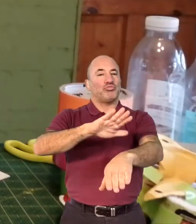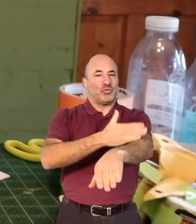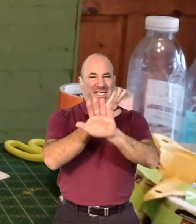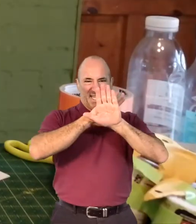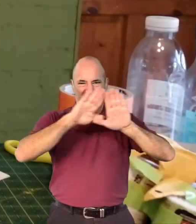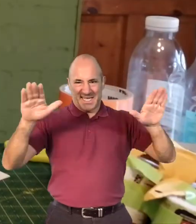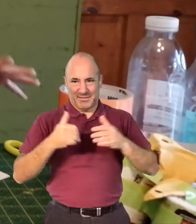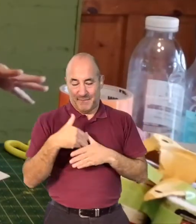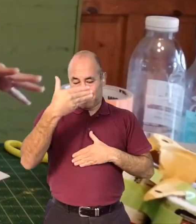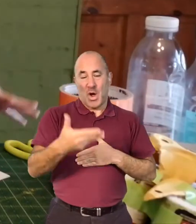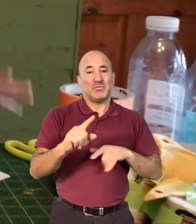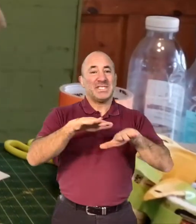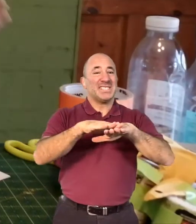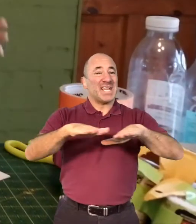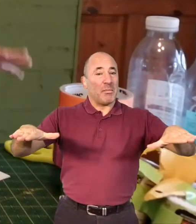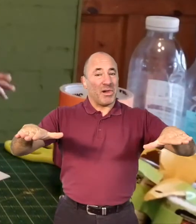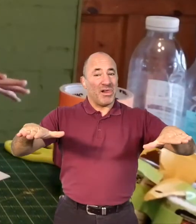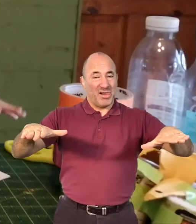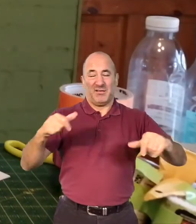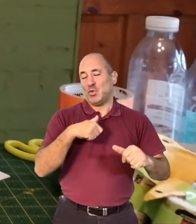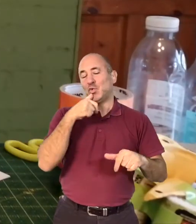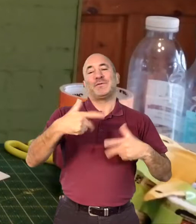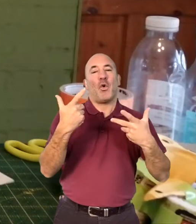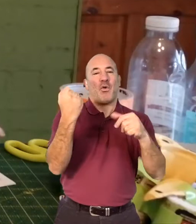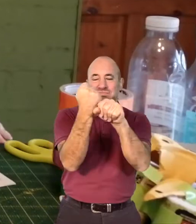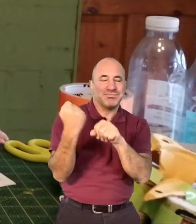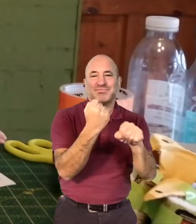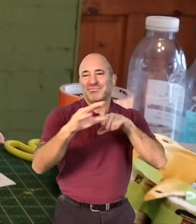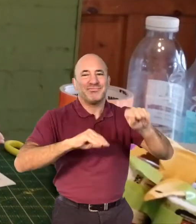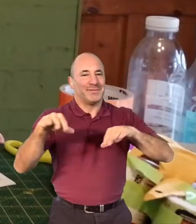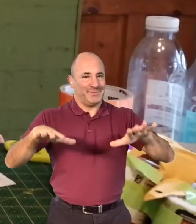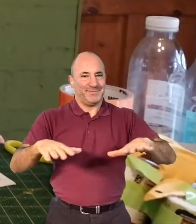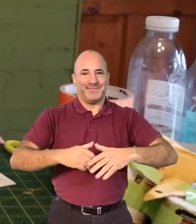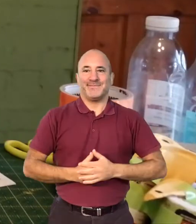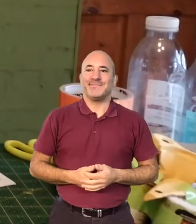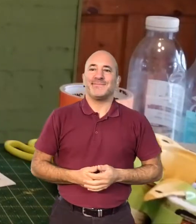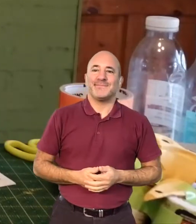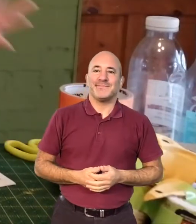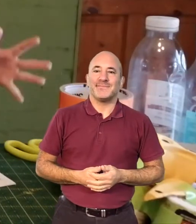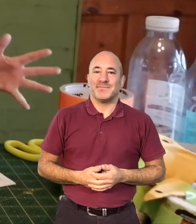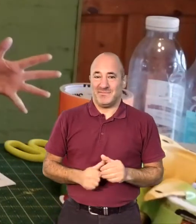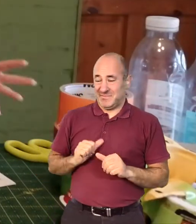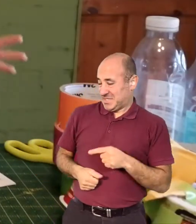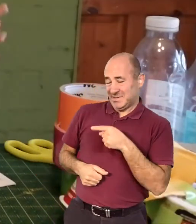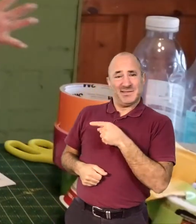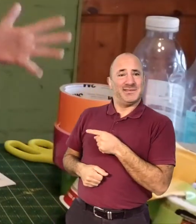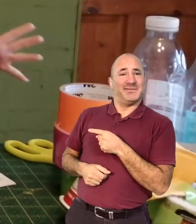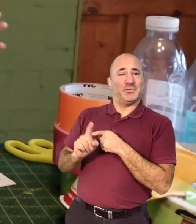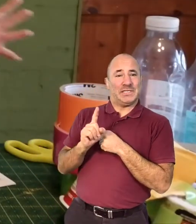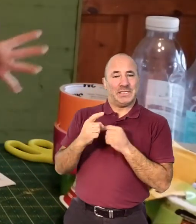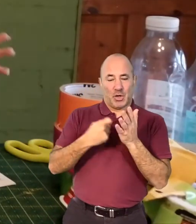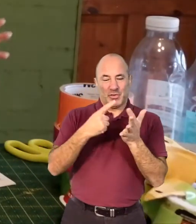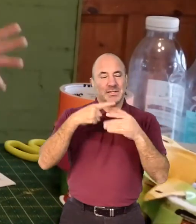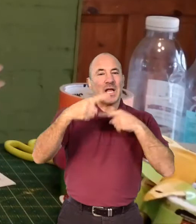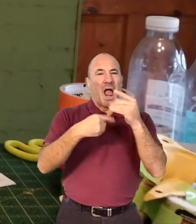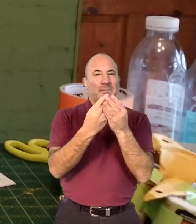green wall. In front of me is a table, which is my workspace. To my right, I have loads